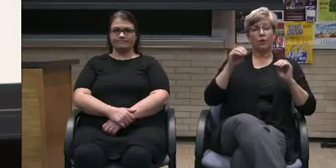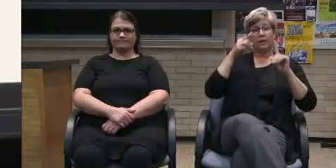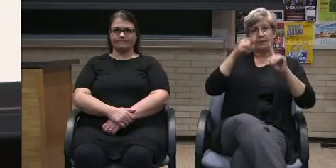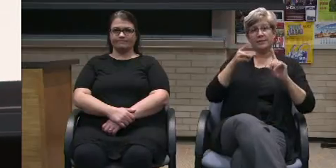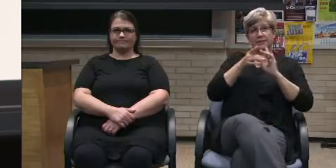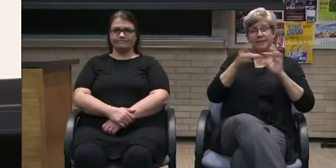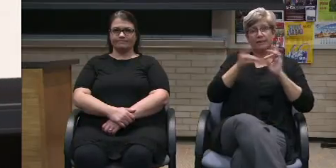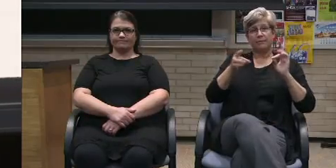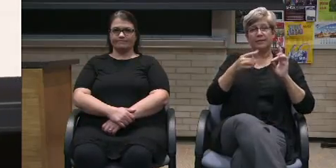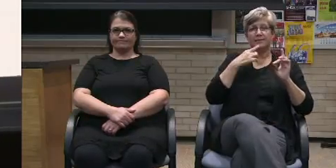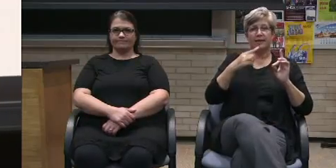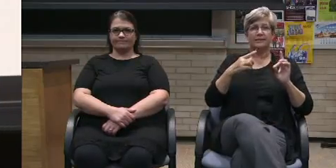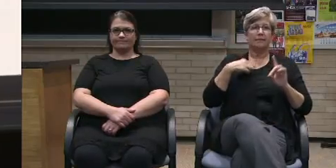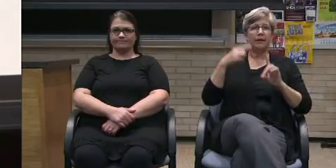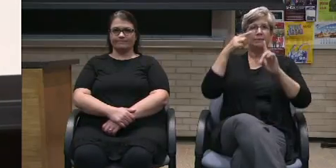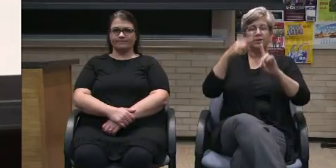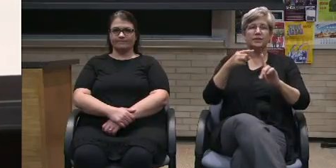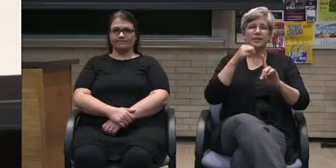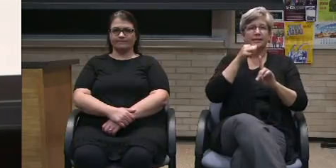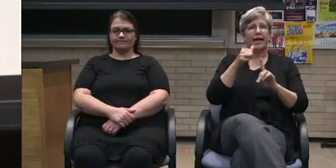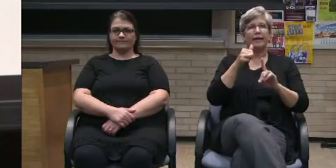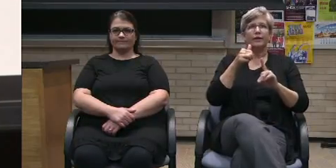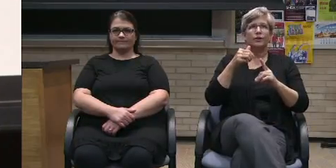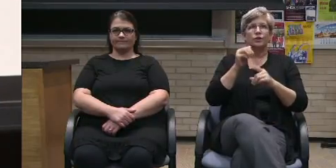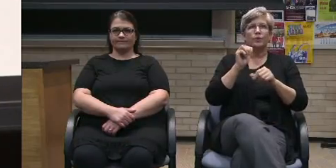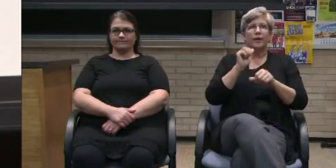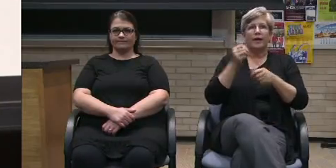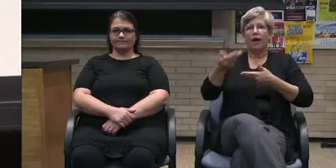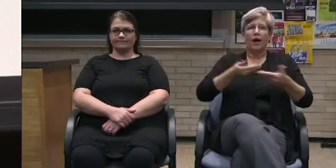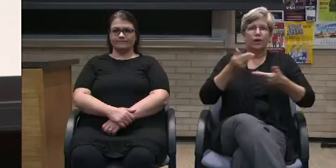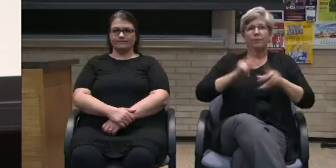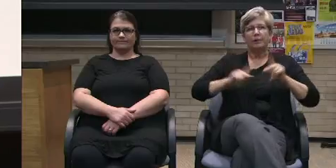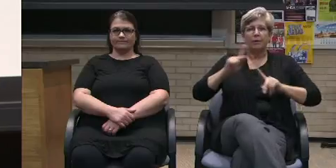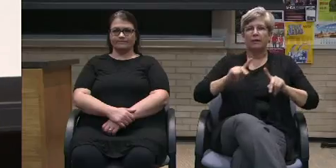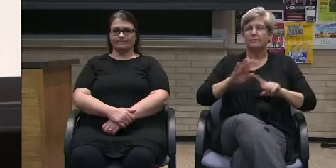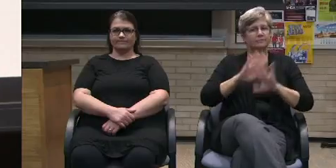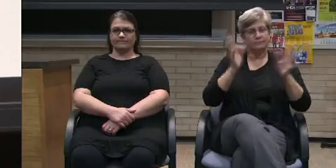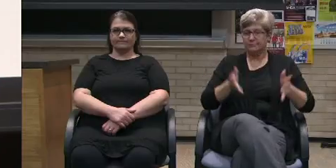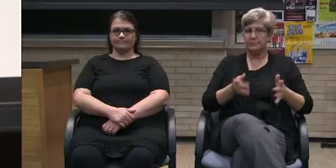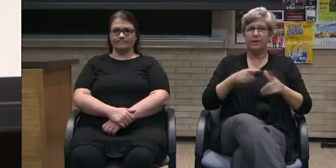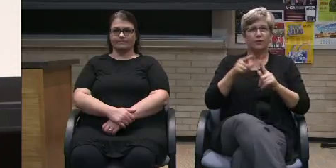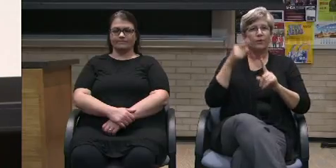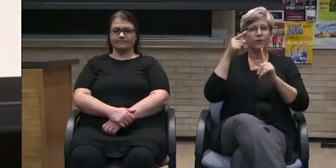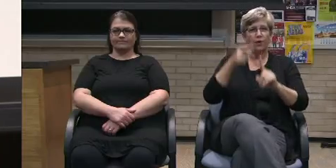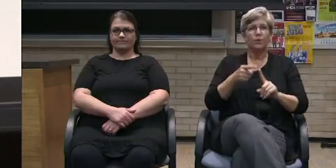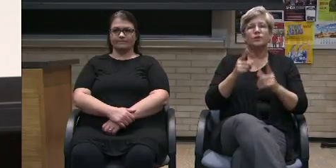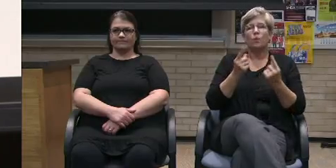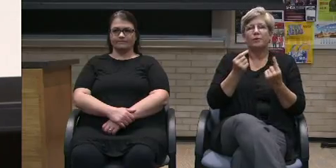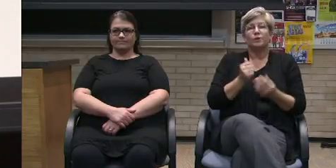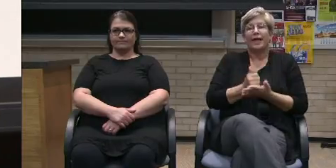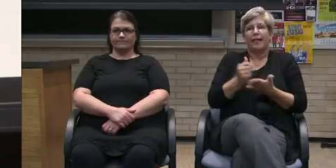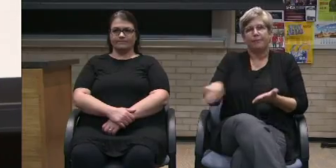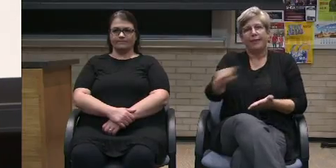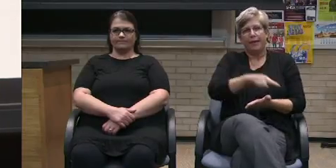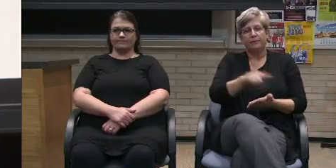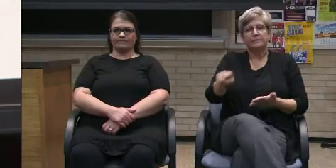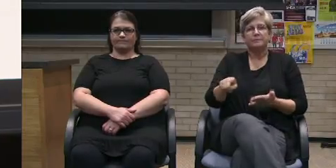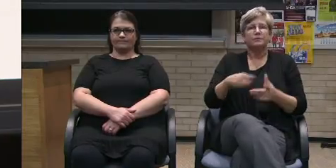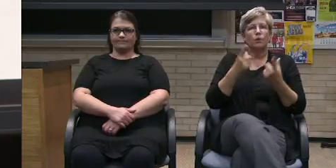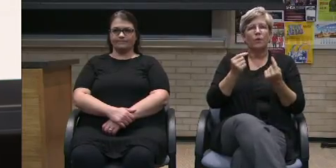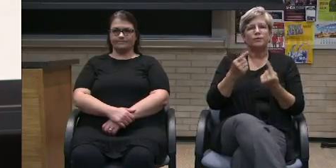mission is to employ people in the North Country. It's not about employing people. It's about what we do, you know, so yeah, it's about what we do